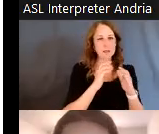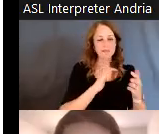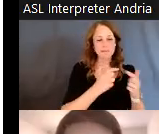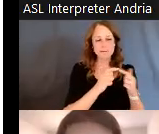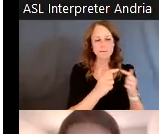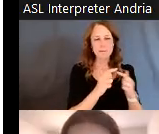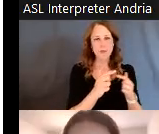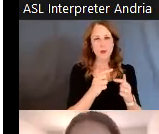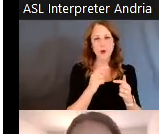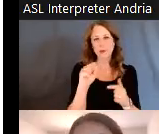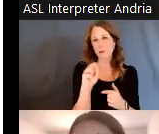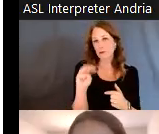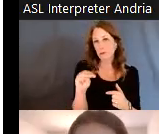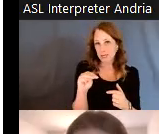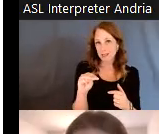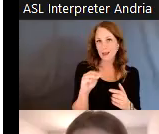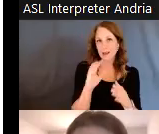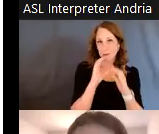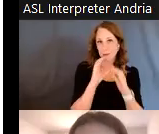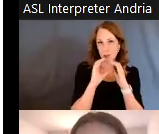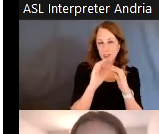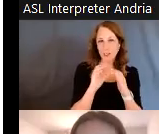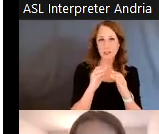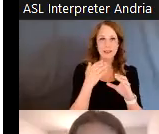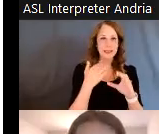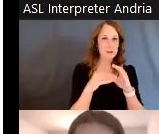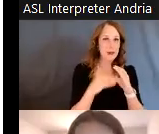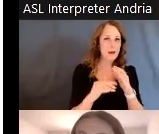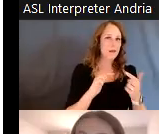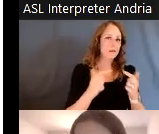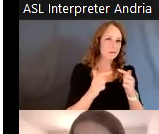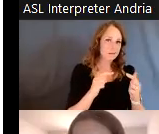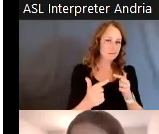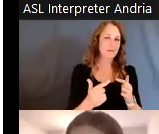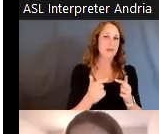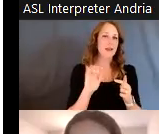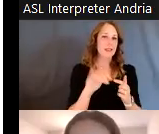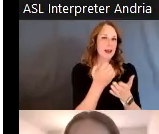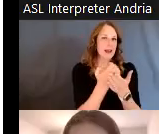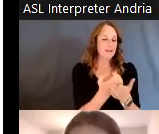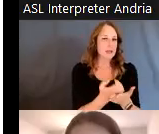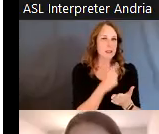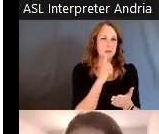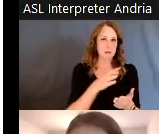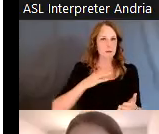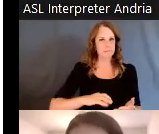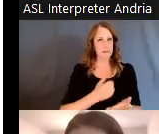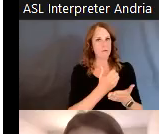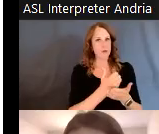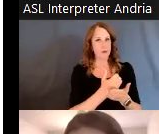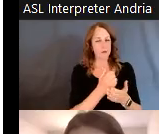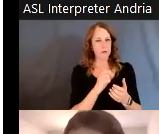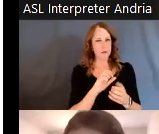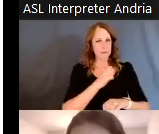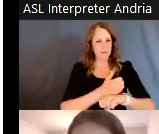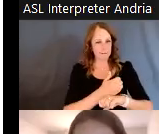social media platforms, maybe via email. That evidence can be really helpful in starting to build that